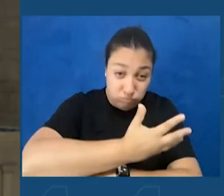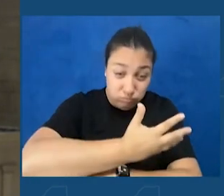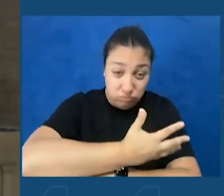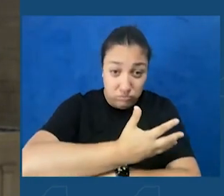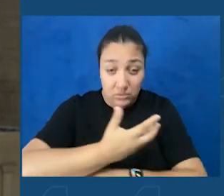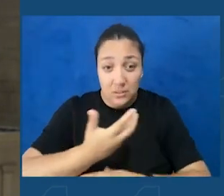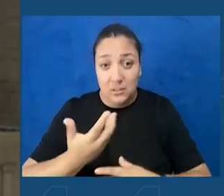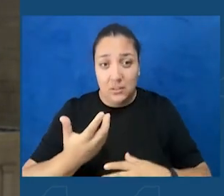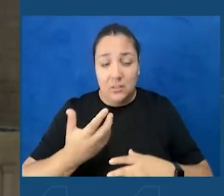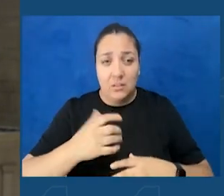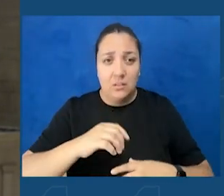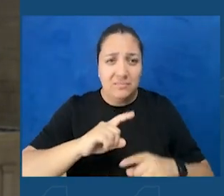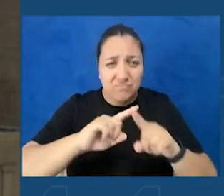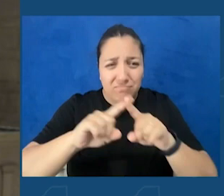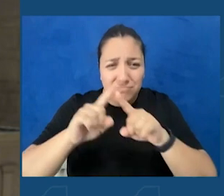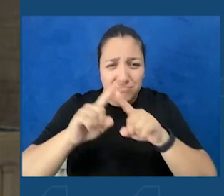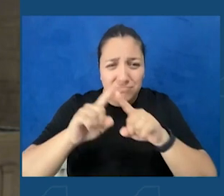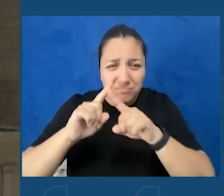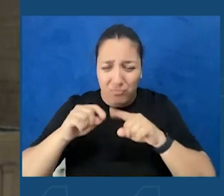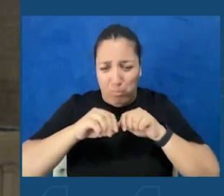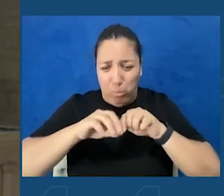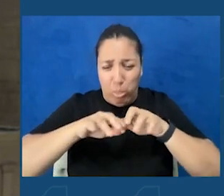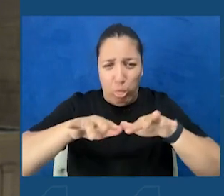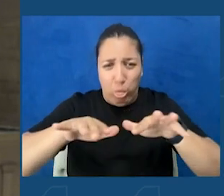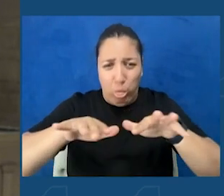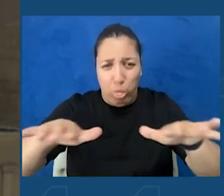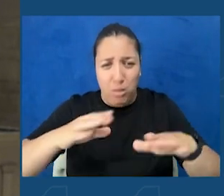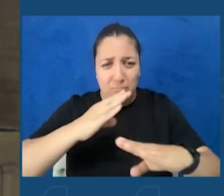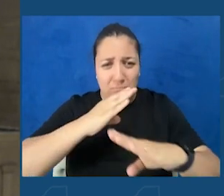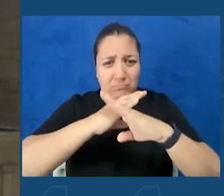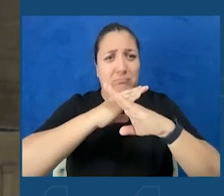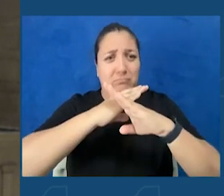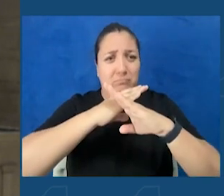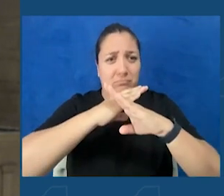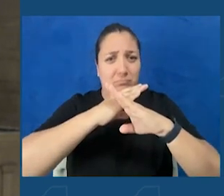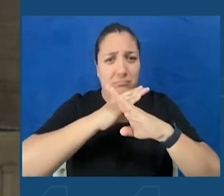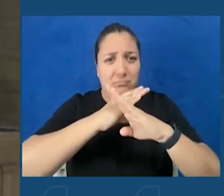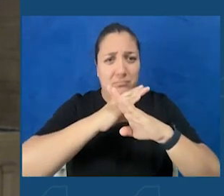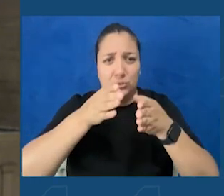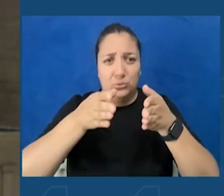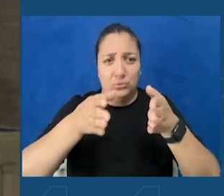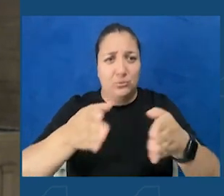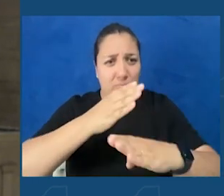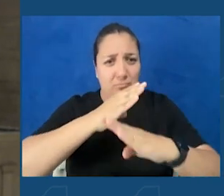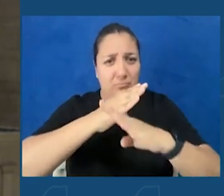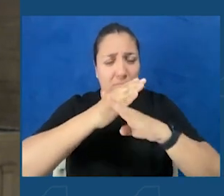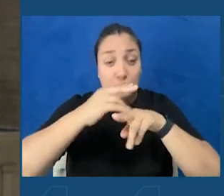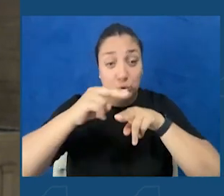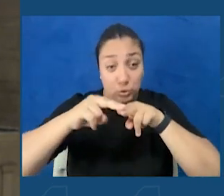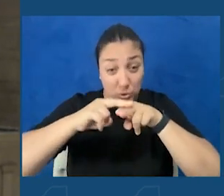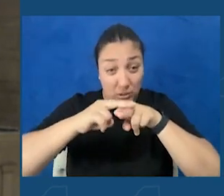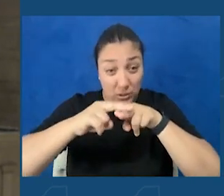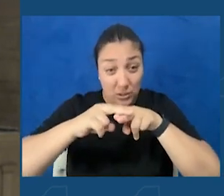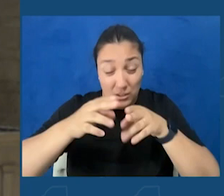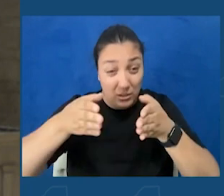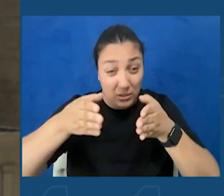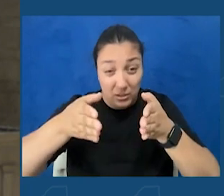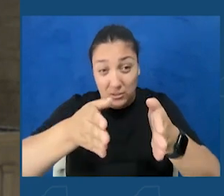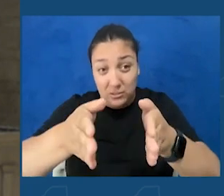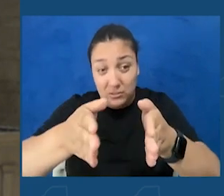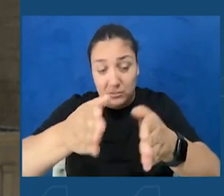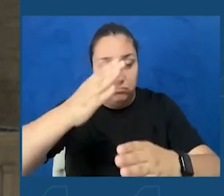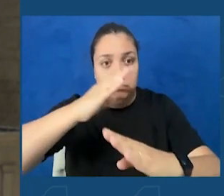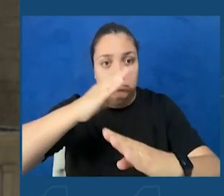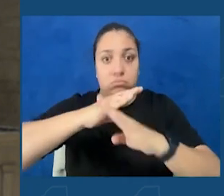of our tracks. And Janno can describe more in detail what the effect was. But this was an area that is vulnerable to